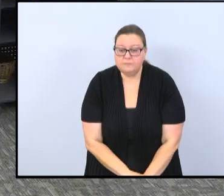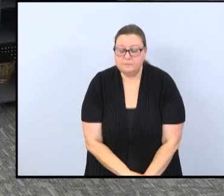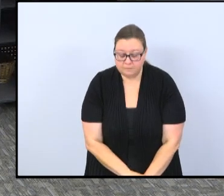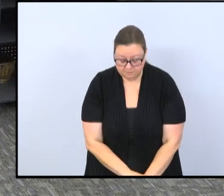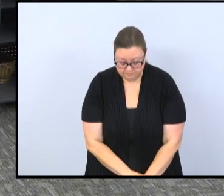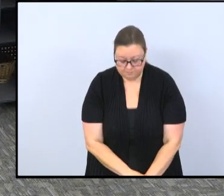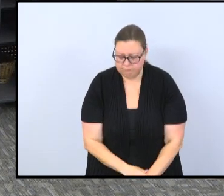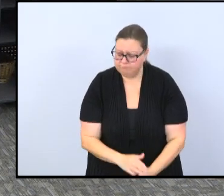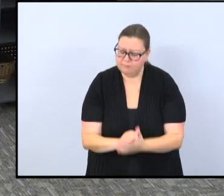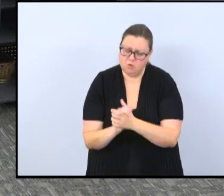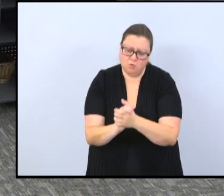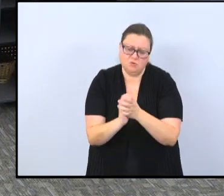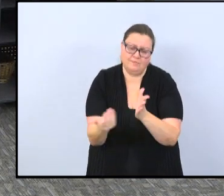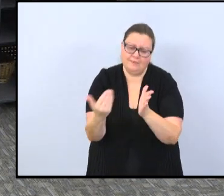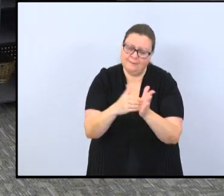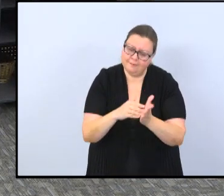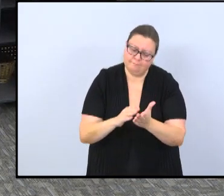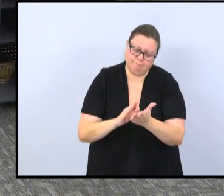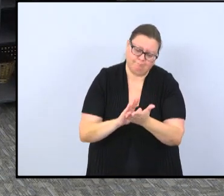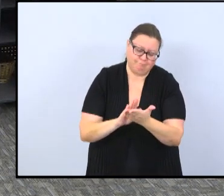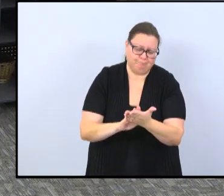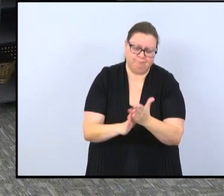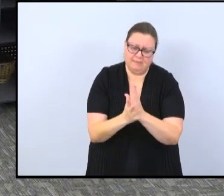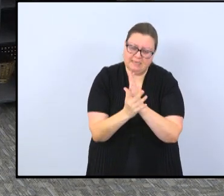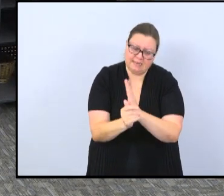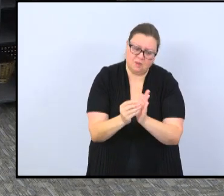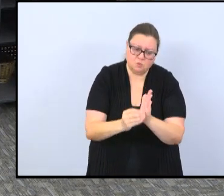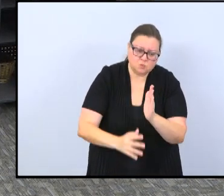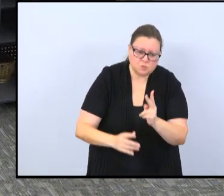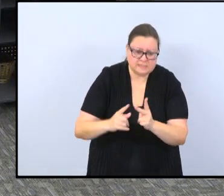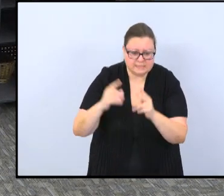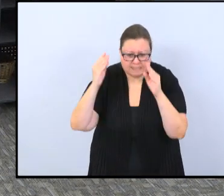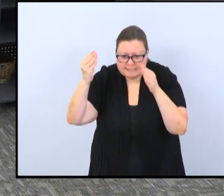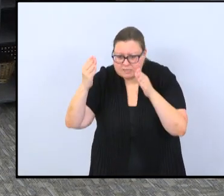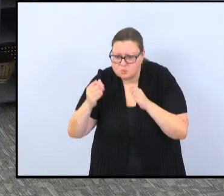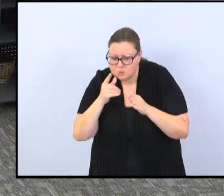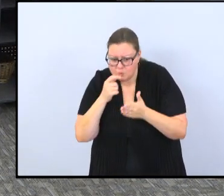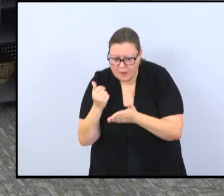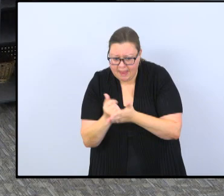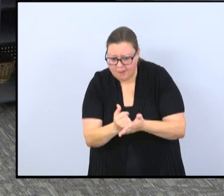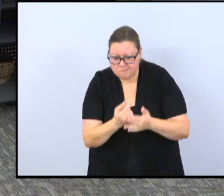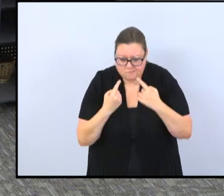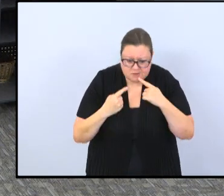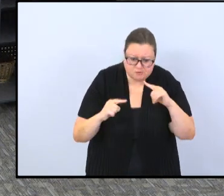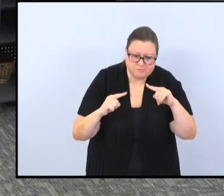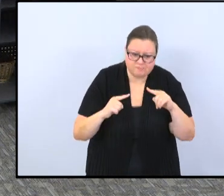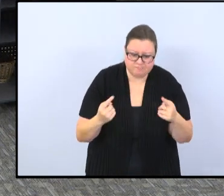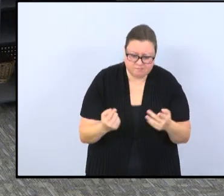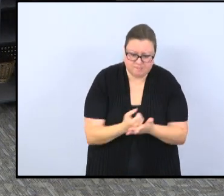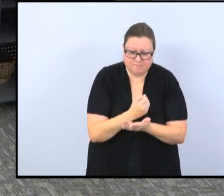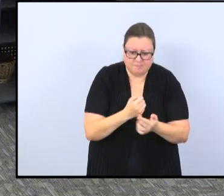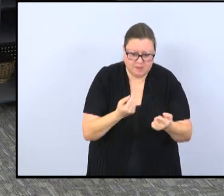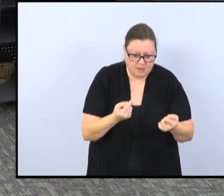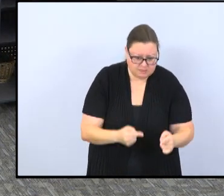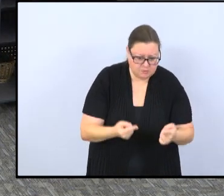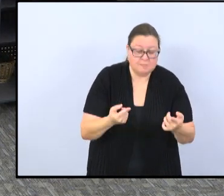Please join me in congratulating these talented students and the educators who helped make their achievements possible.